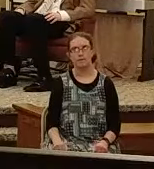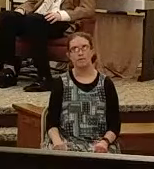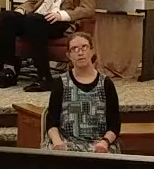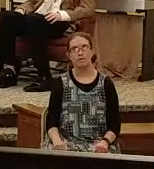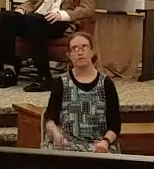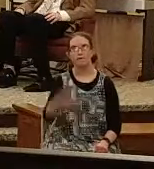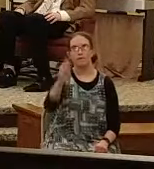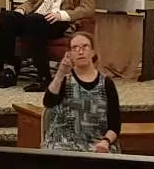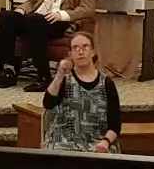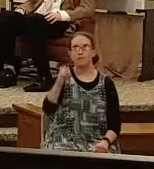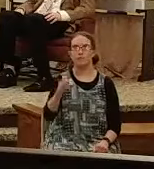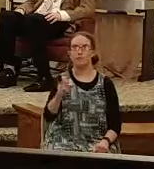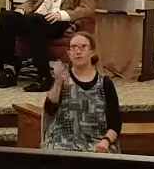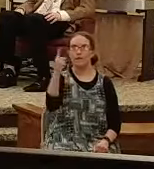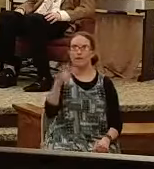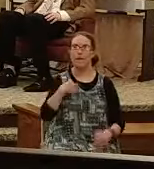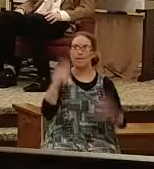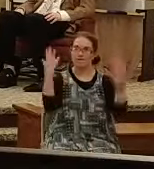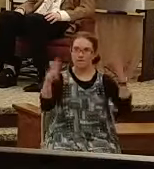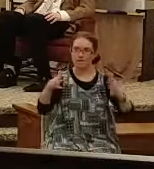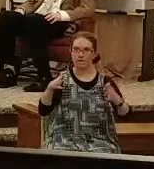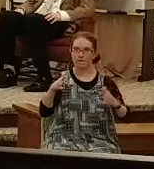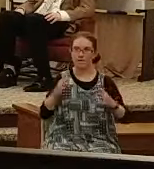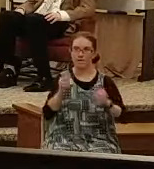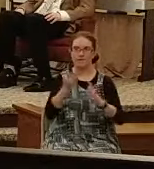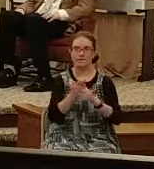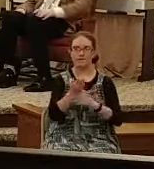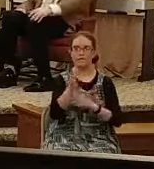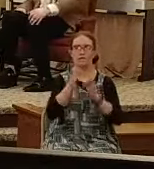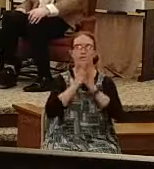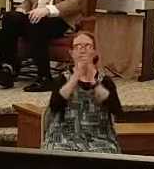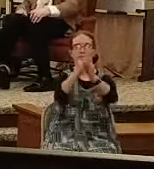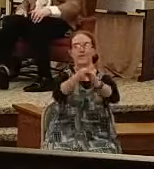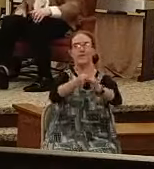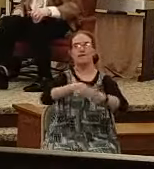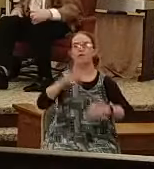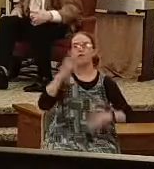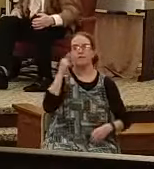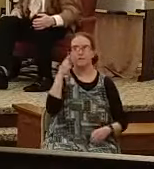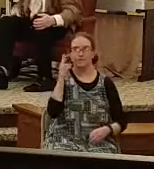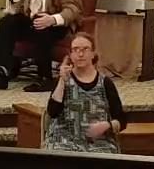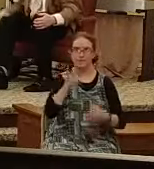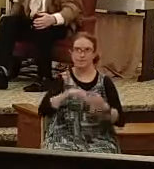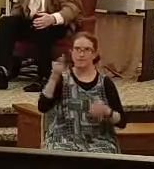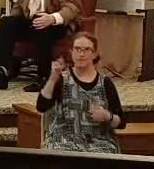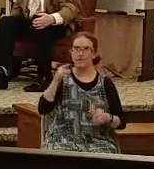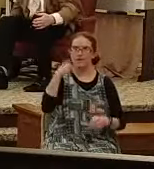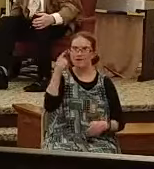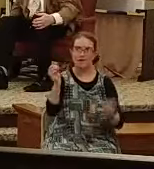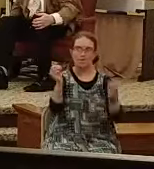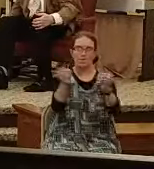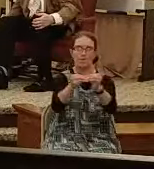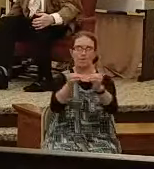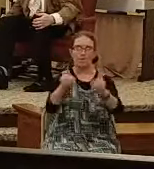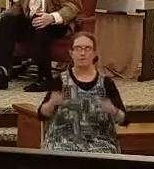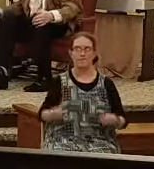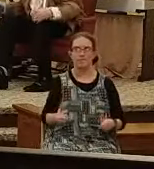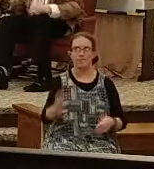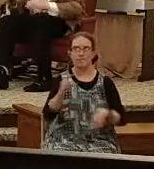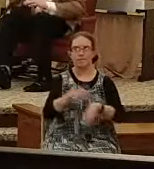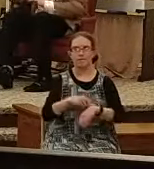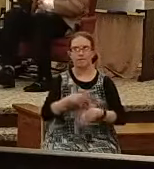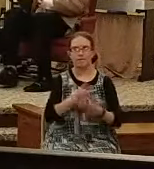In Hebrews 11, I'm closing. The saints through faith said this. Look what he said in verse 32. And what shall I say more? For the